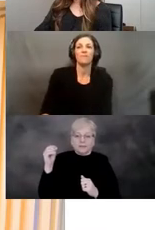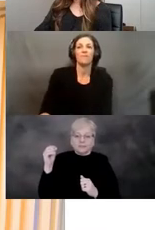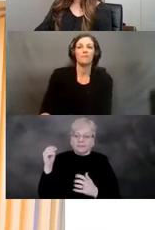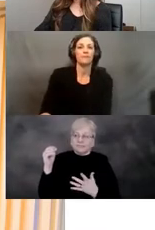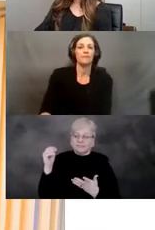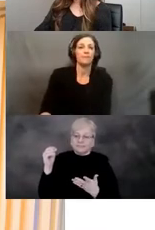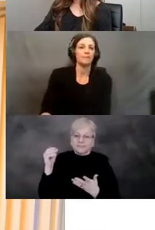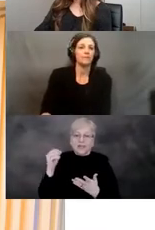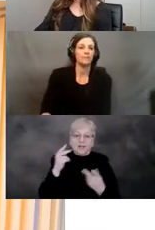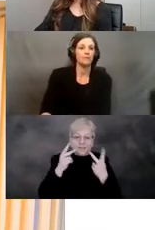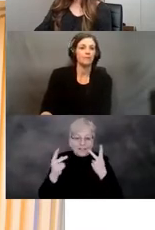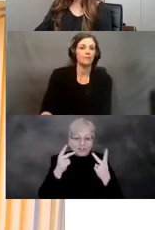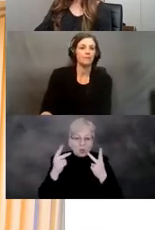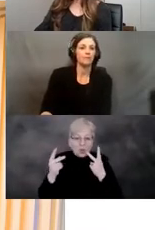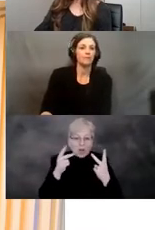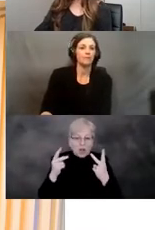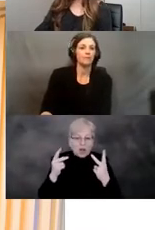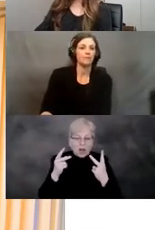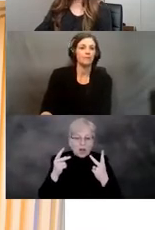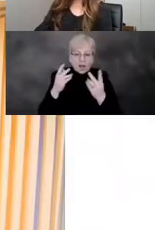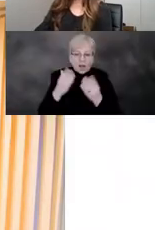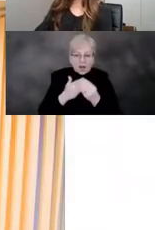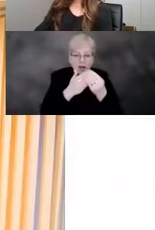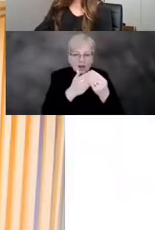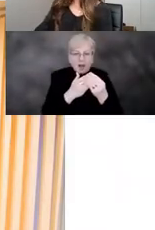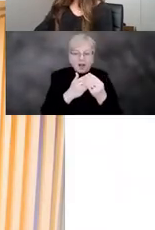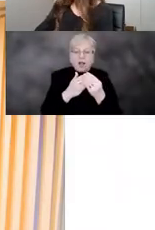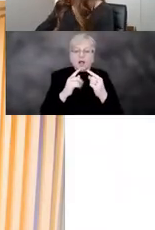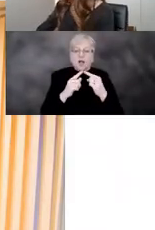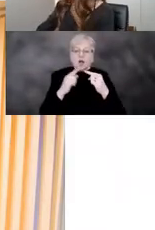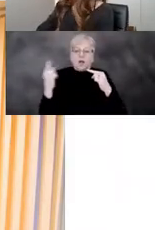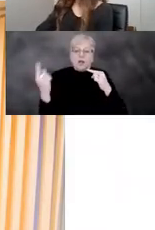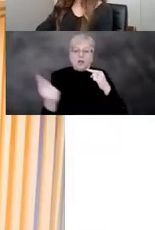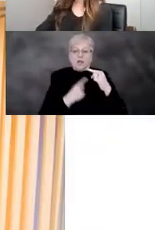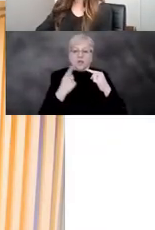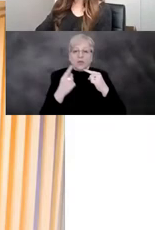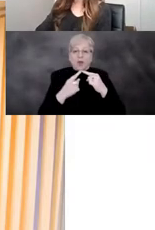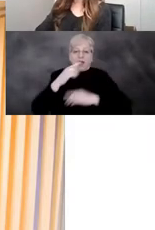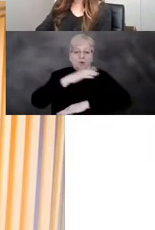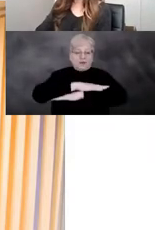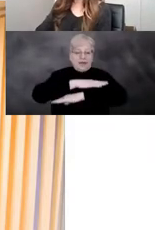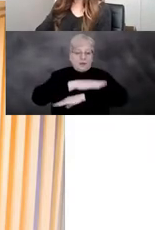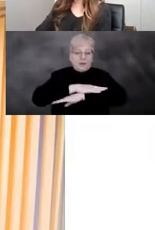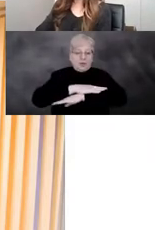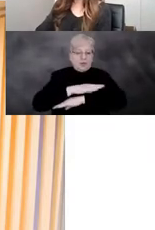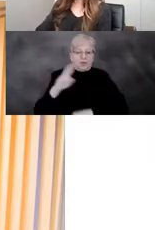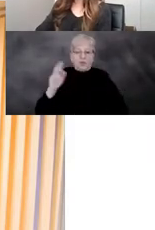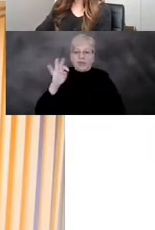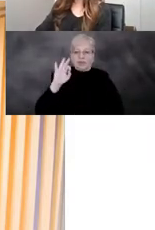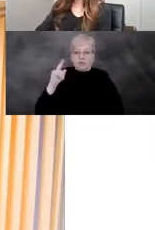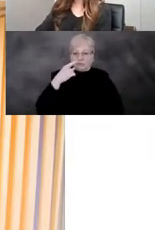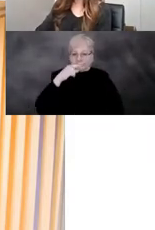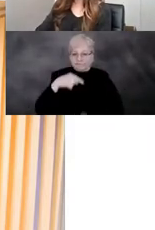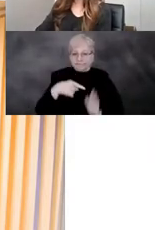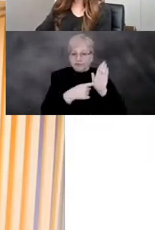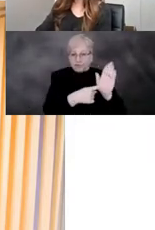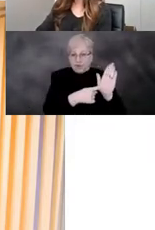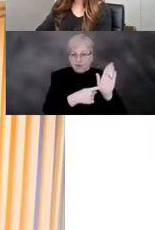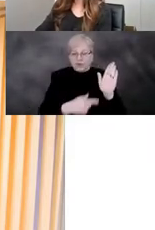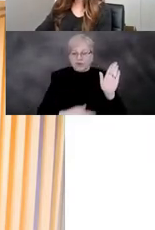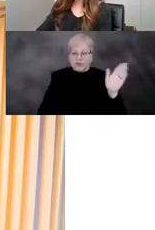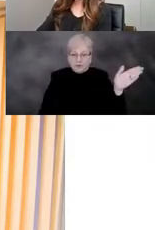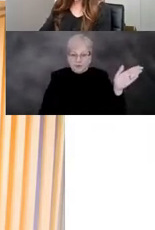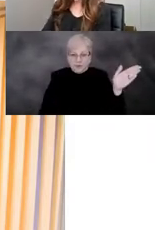uh, visual cueing. round table, uh, Rachel, can you flip to that? Rachel The round table